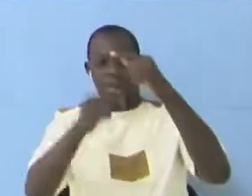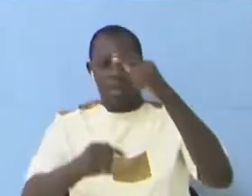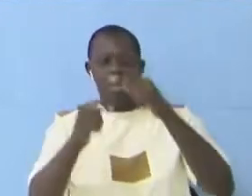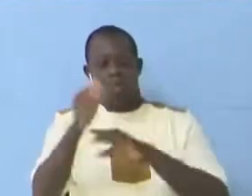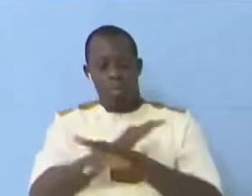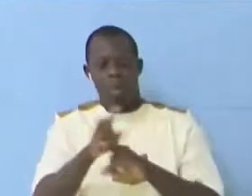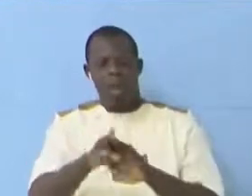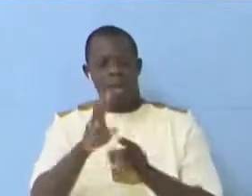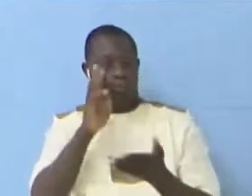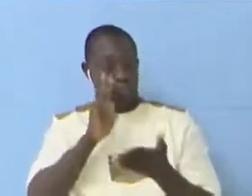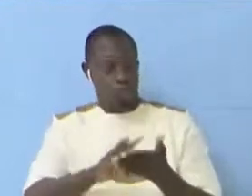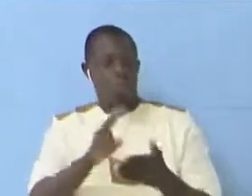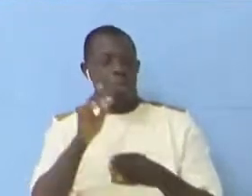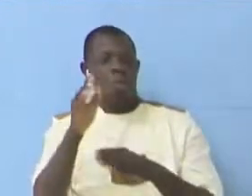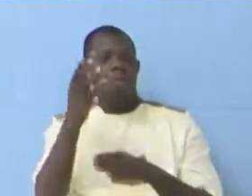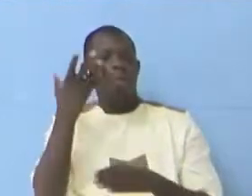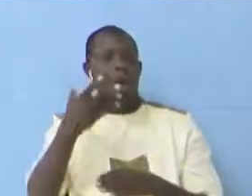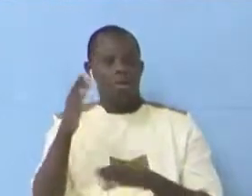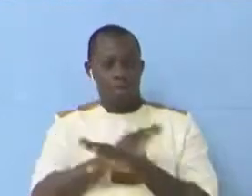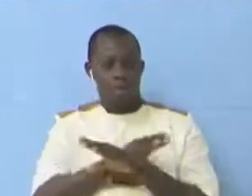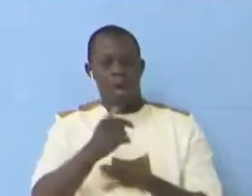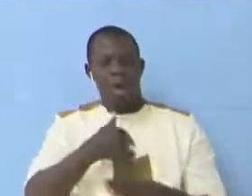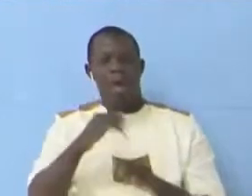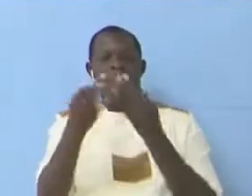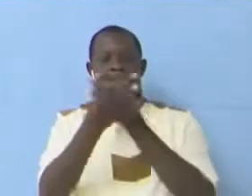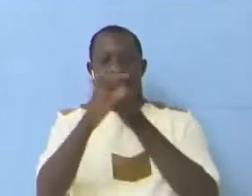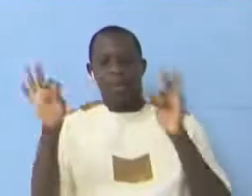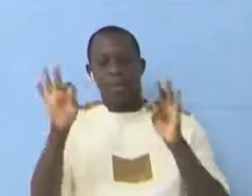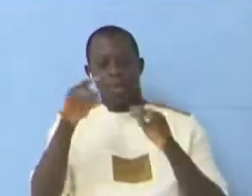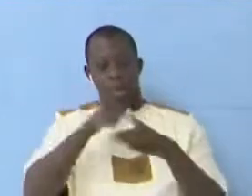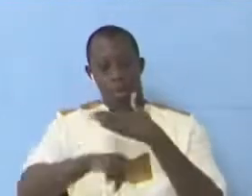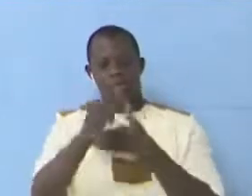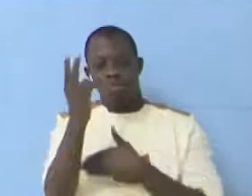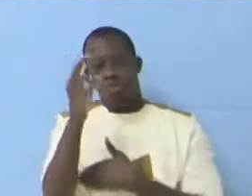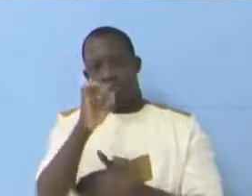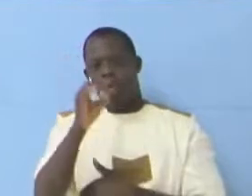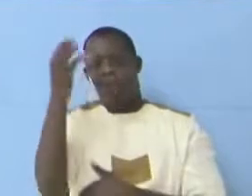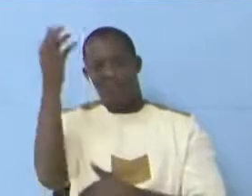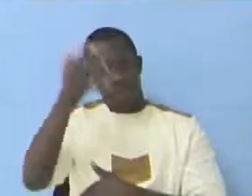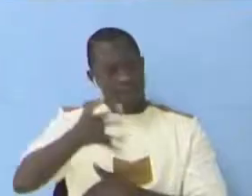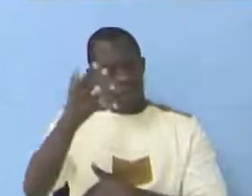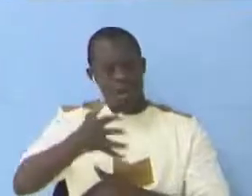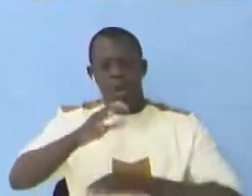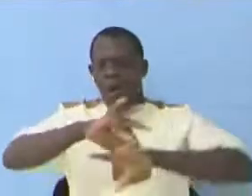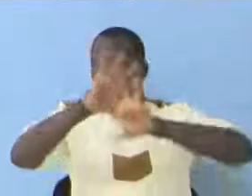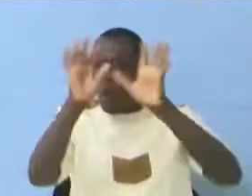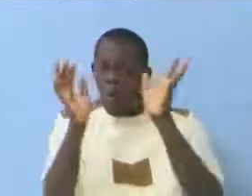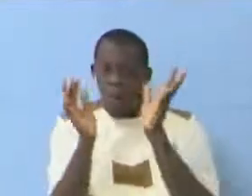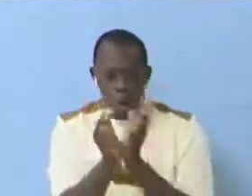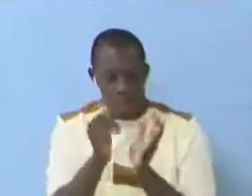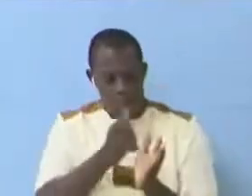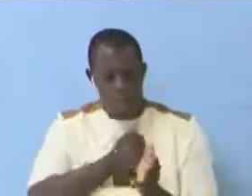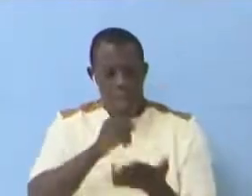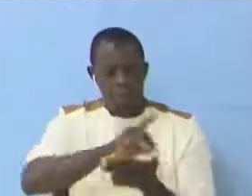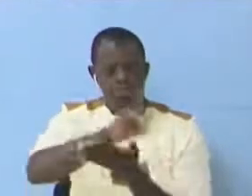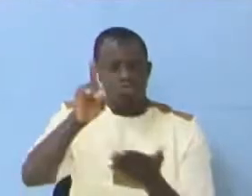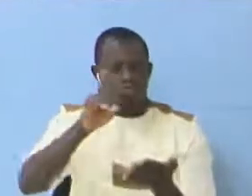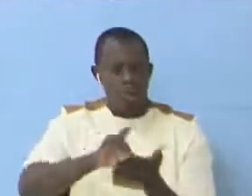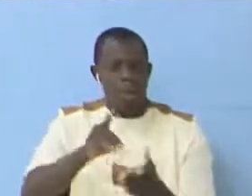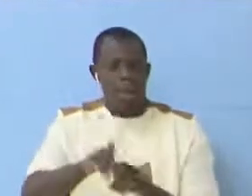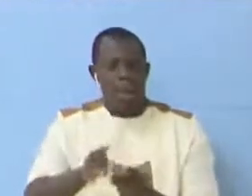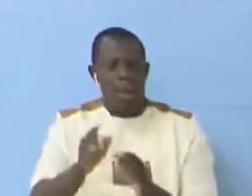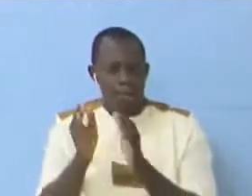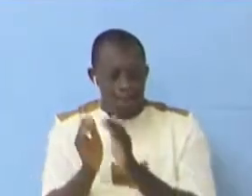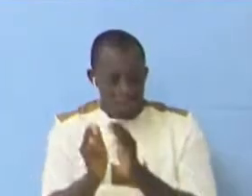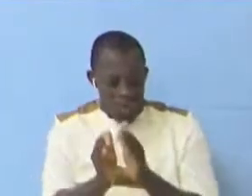in 2015. mi woon ci kër gi nag waaye nag. All my documents were packed in one box. gannaaw buñ ma bàyyee nag ci laa ko. How did